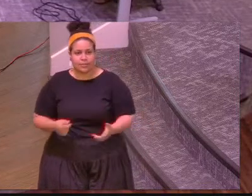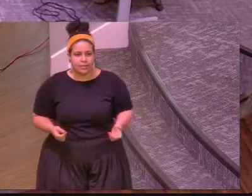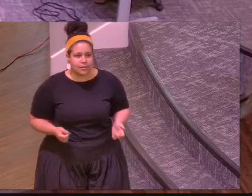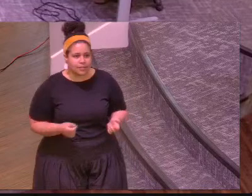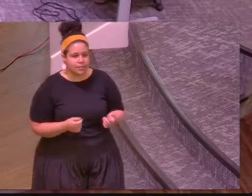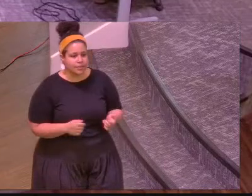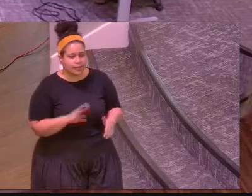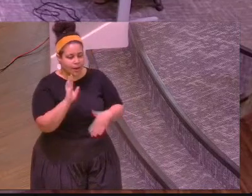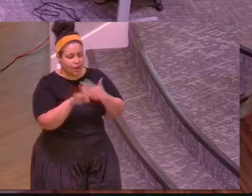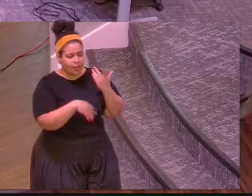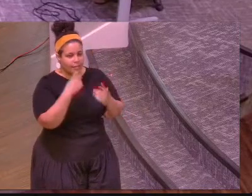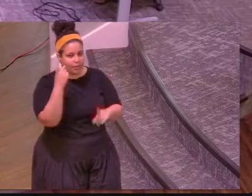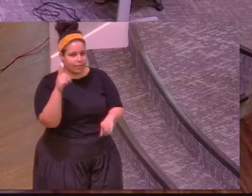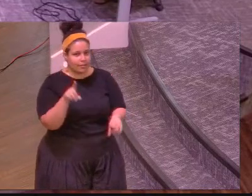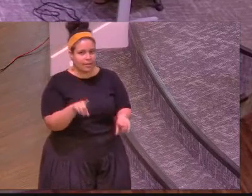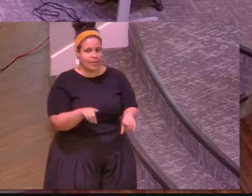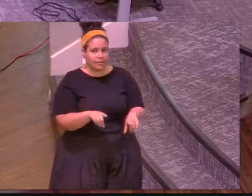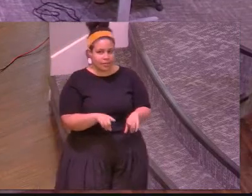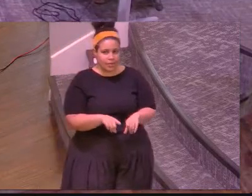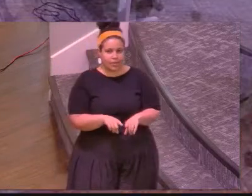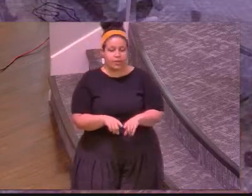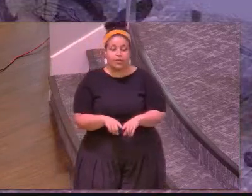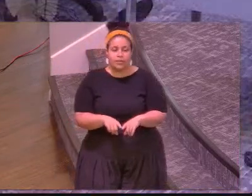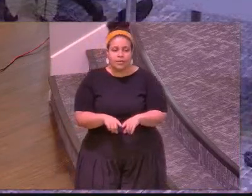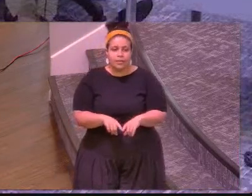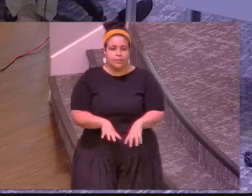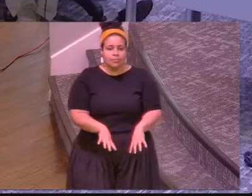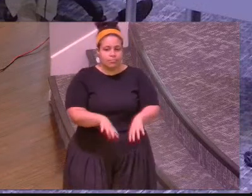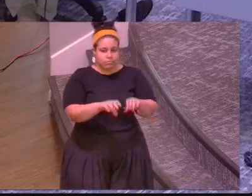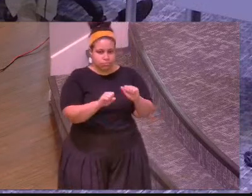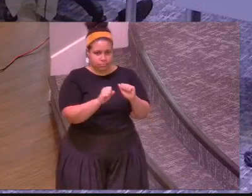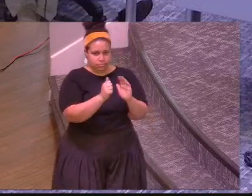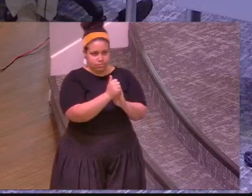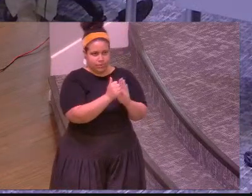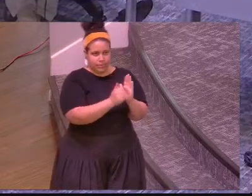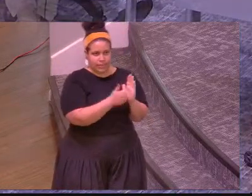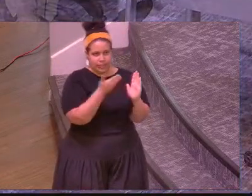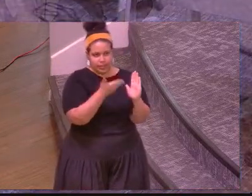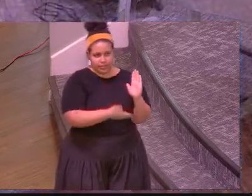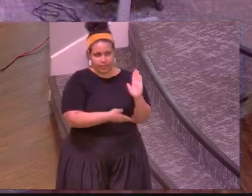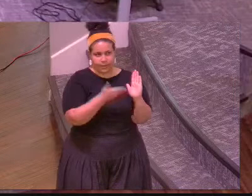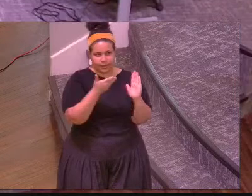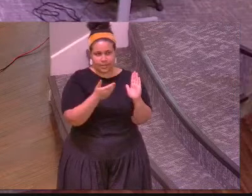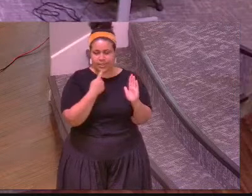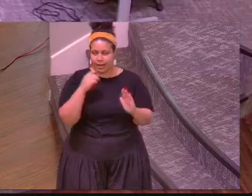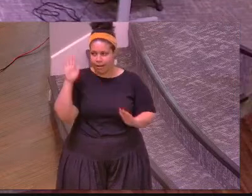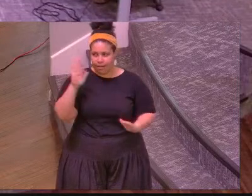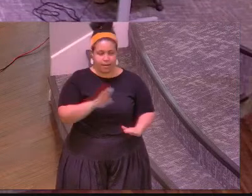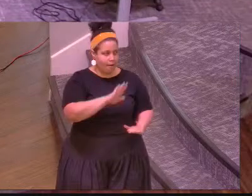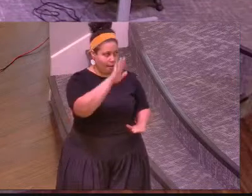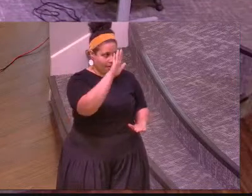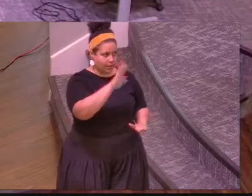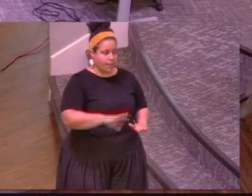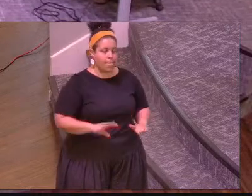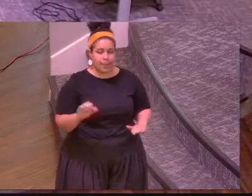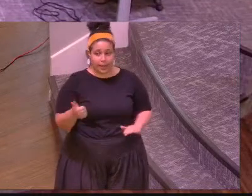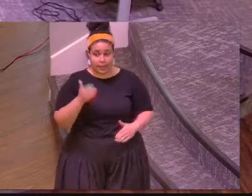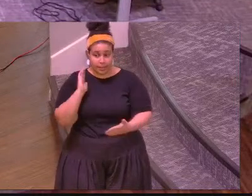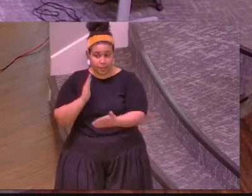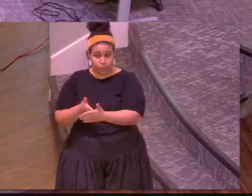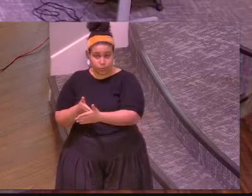Okay, all in favor of adopting the agenda before us, if you would raise your hands and say aye. Aye. Any